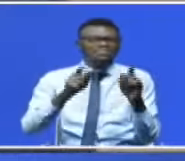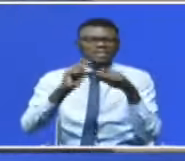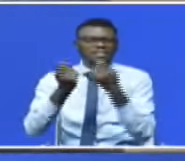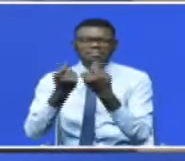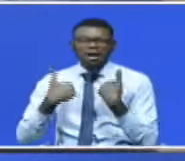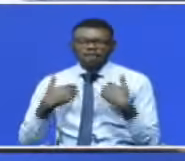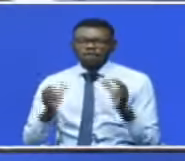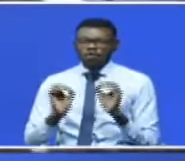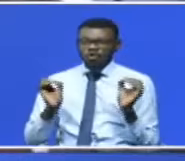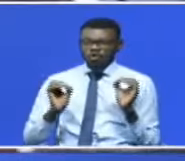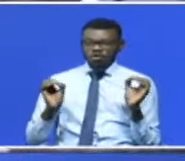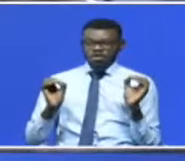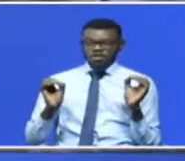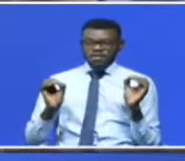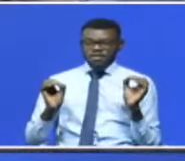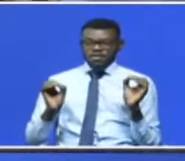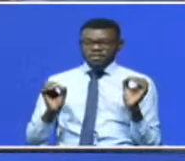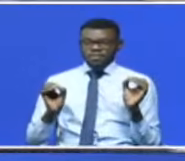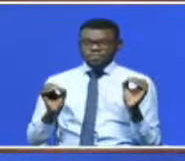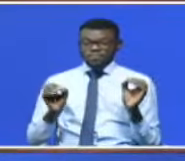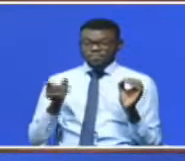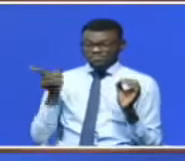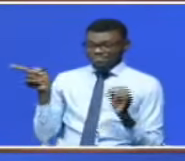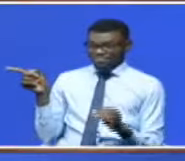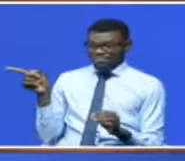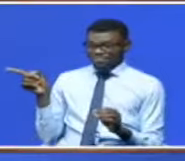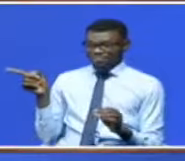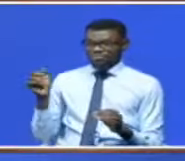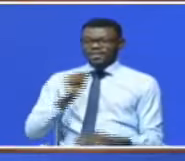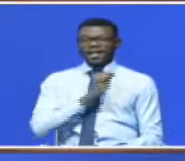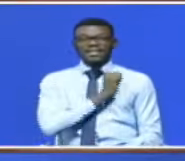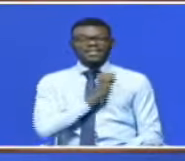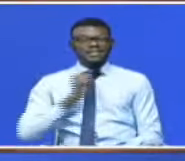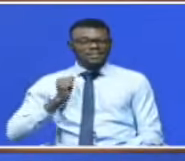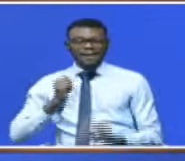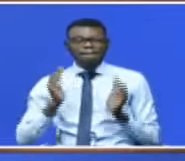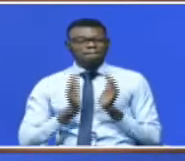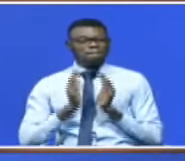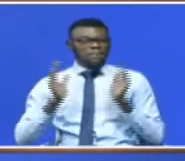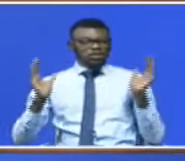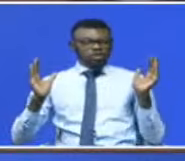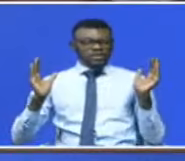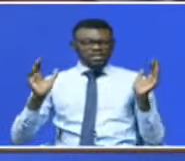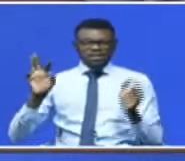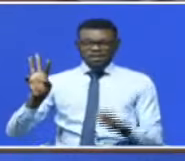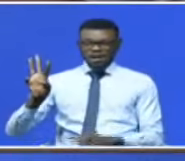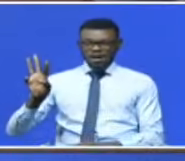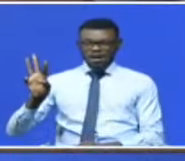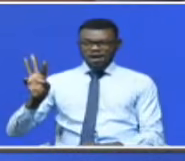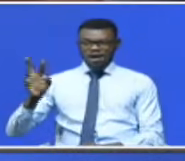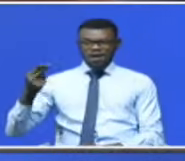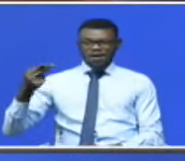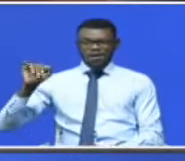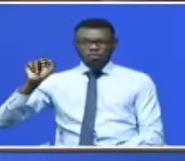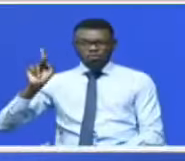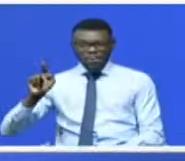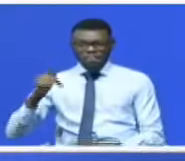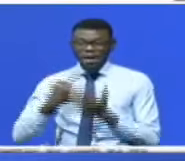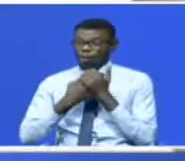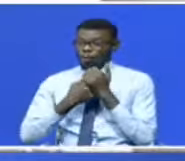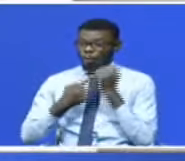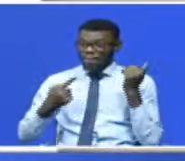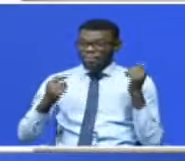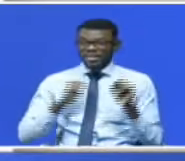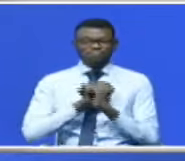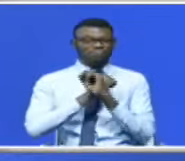But as the debate rages on, Senate Majority Whip Irungu Kangata has defended a leaked letter he wrote to President